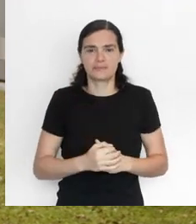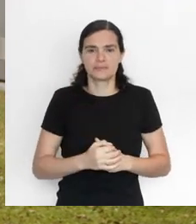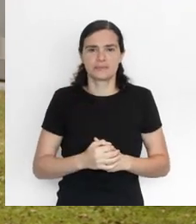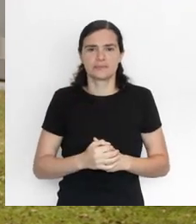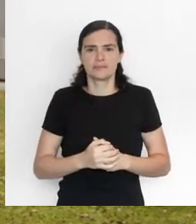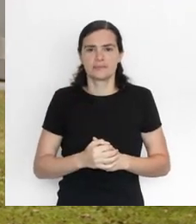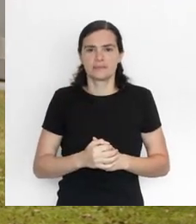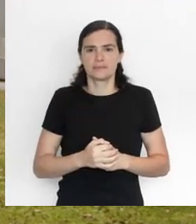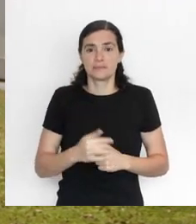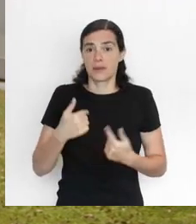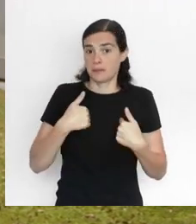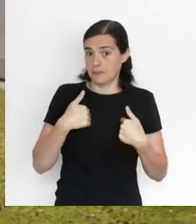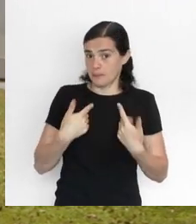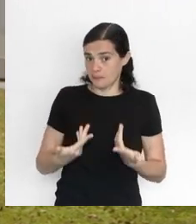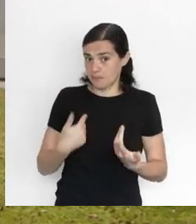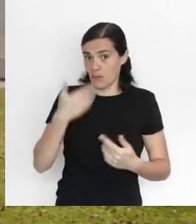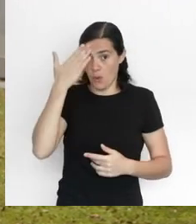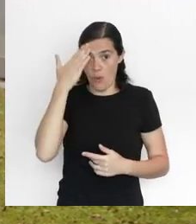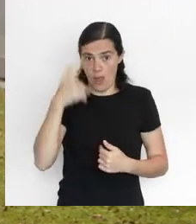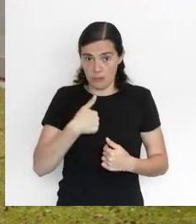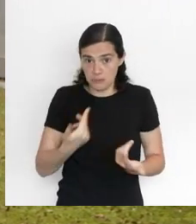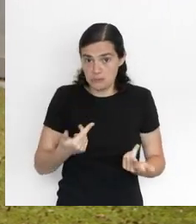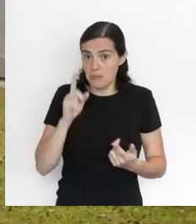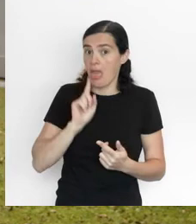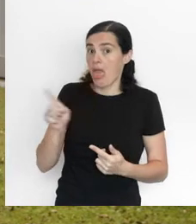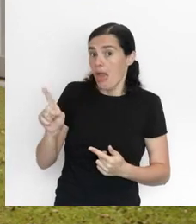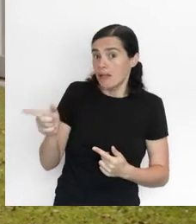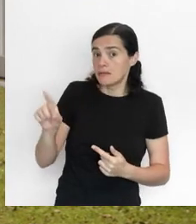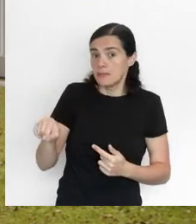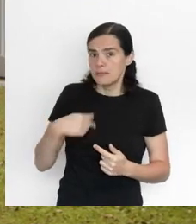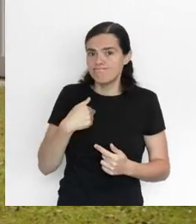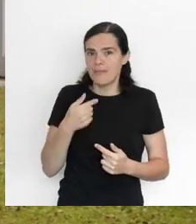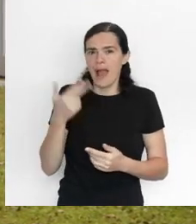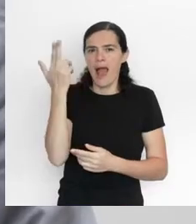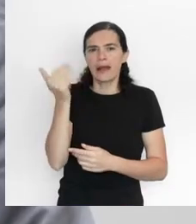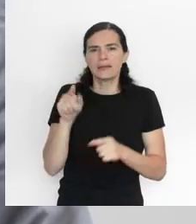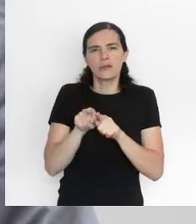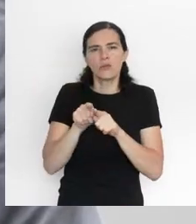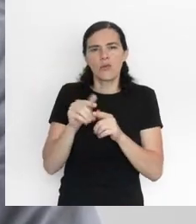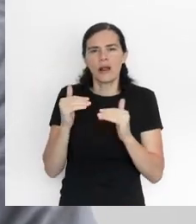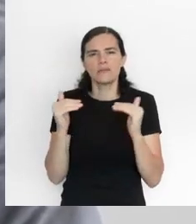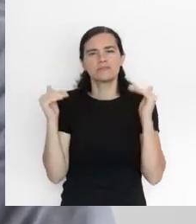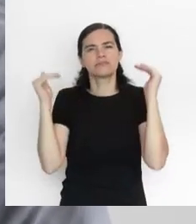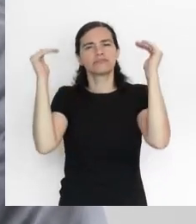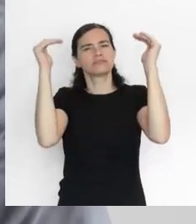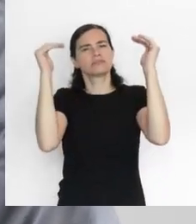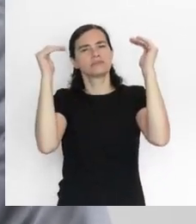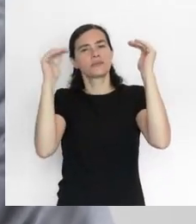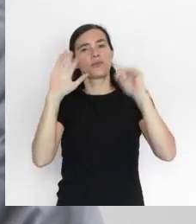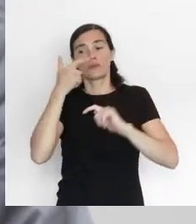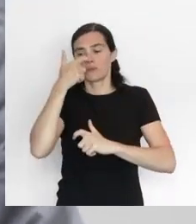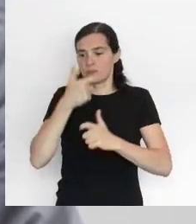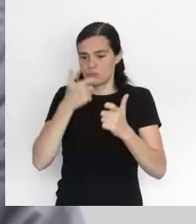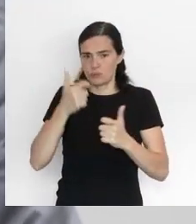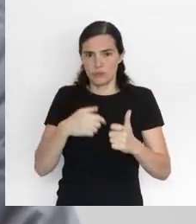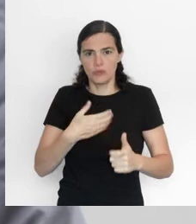by this work, that for me, I think for her, art is an elevation. When